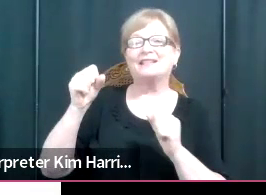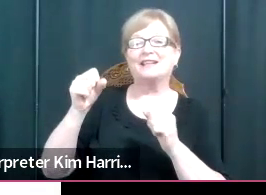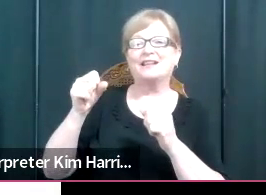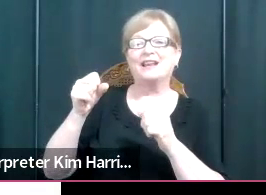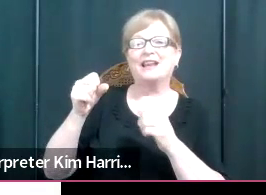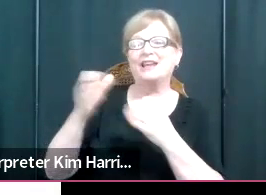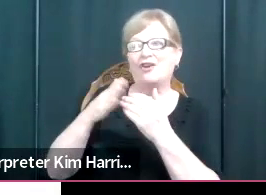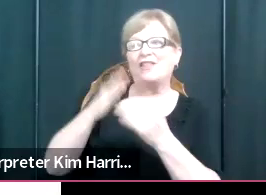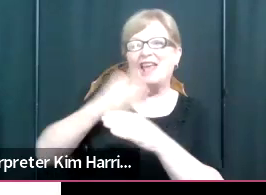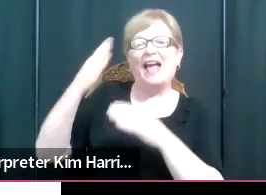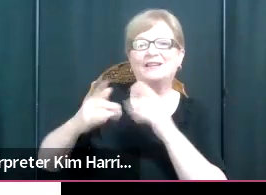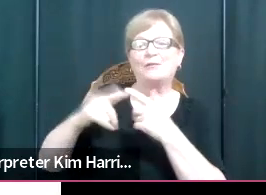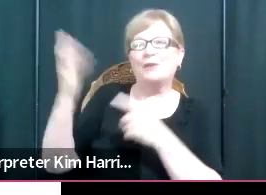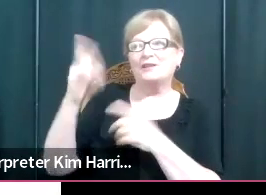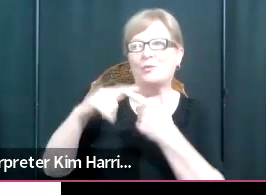presentation.